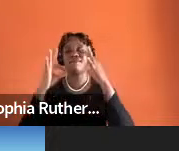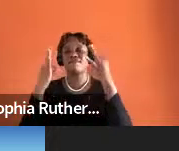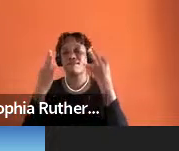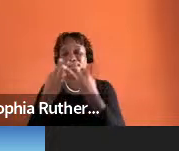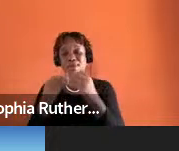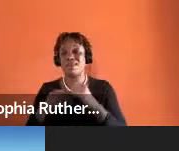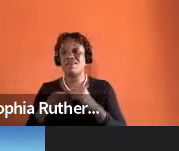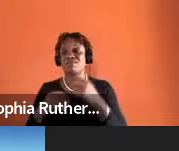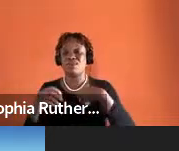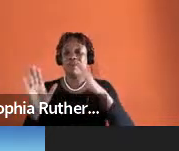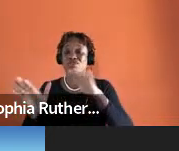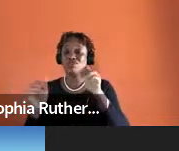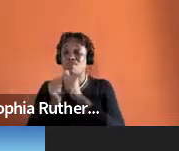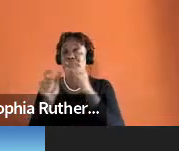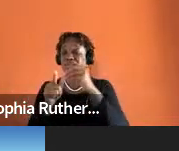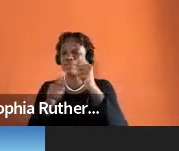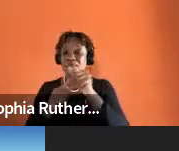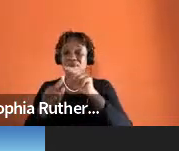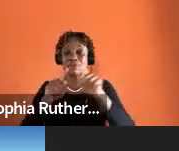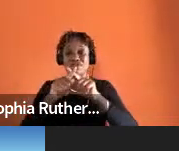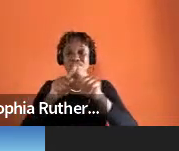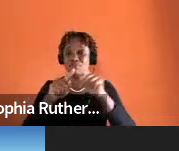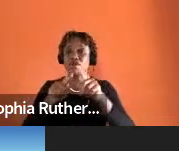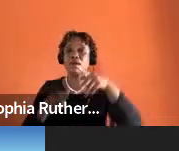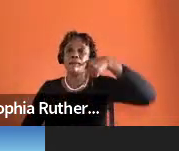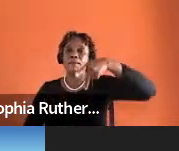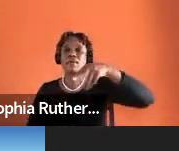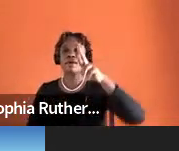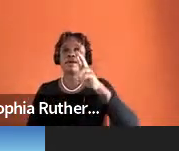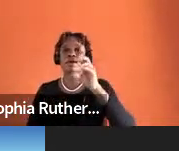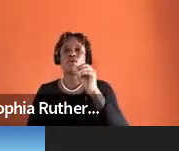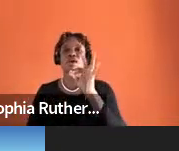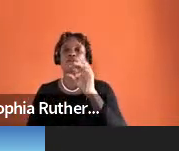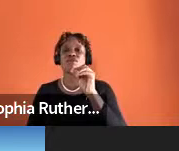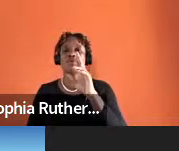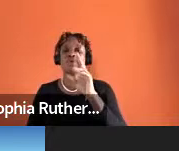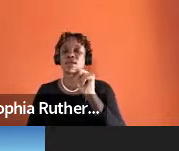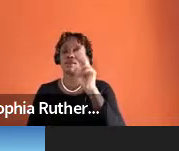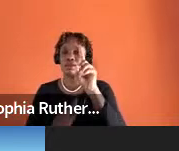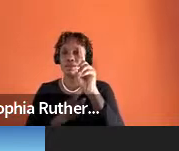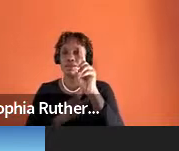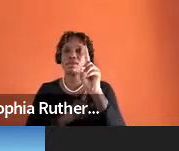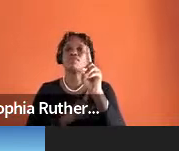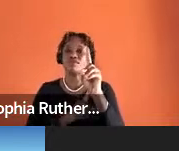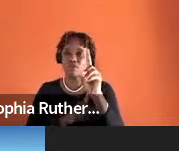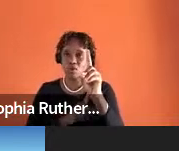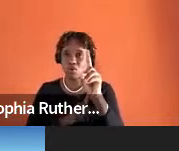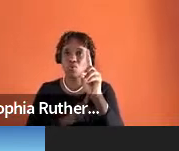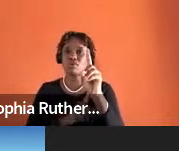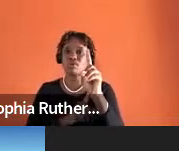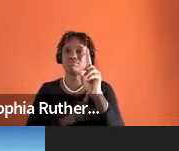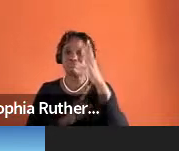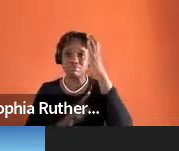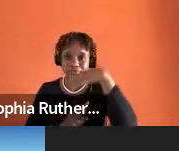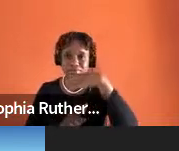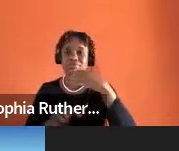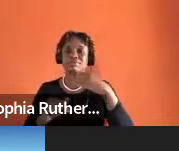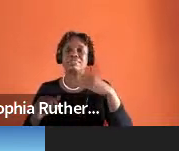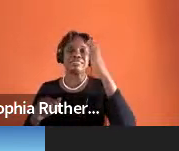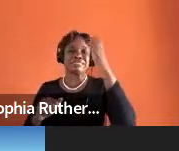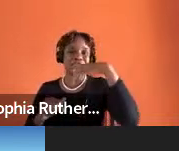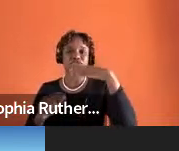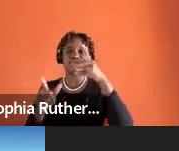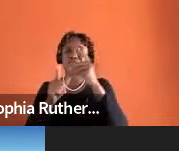that is challenging. However, there is a cultural expectation that these children should be placed